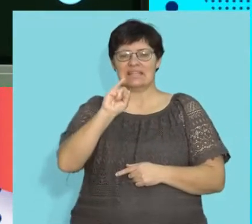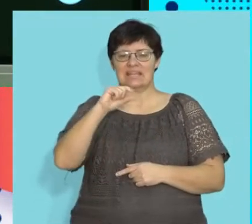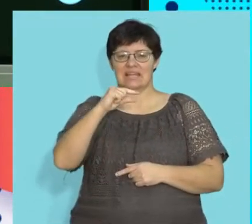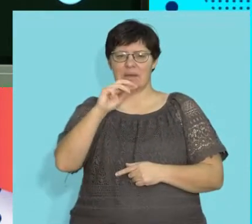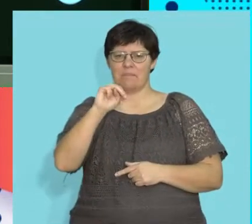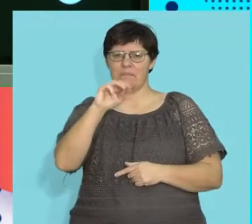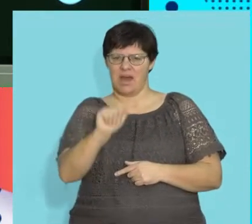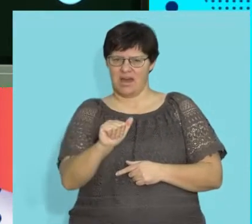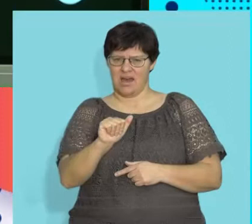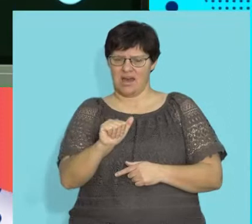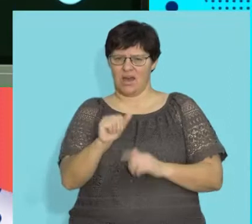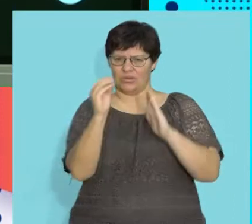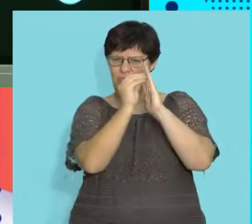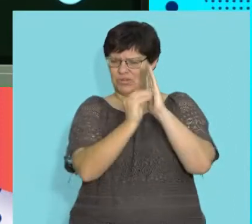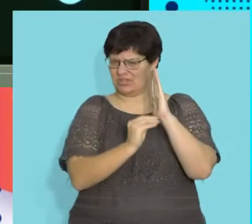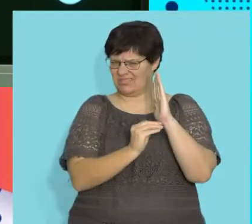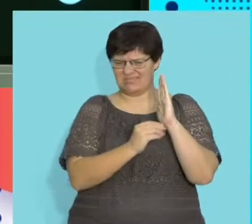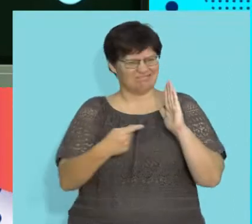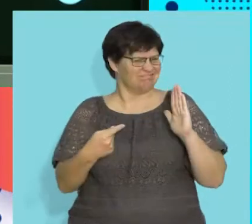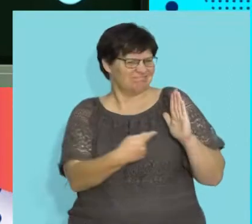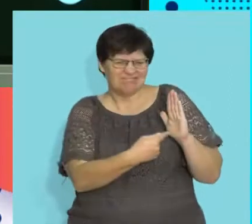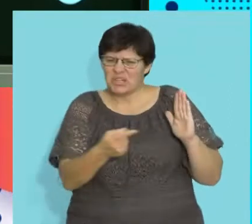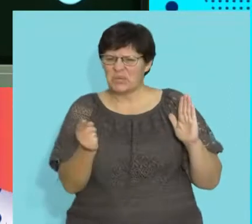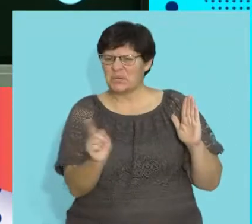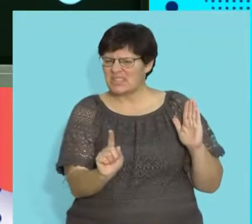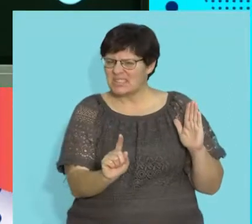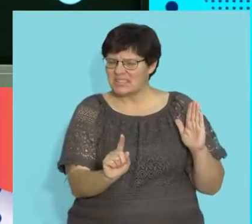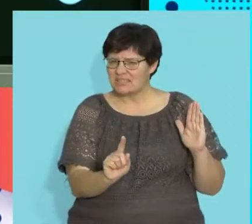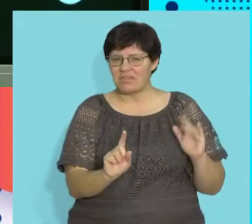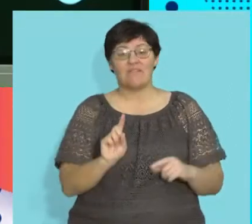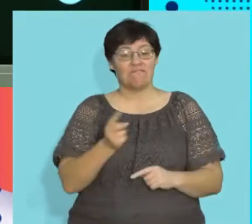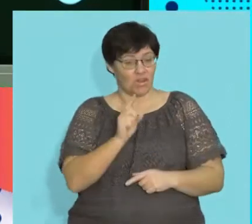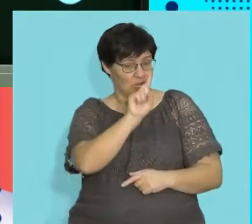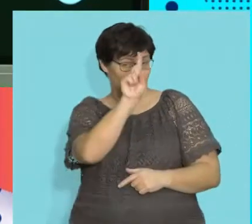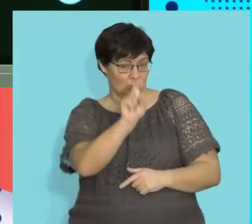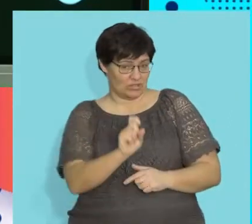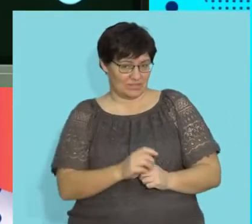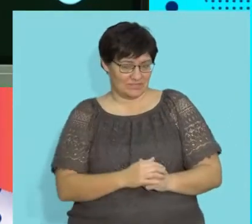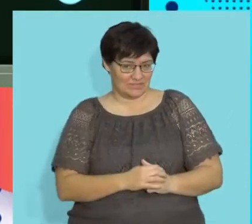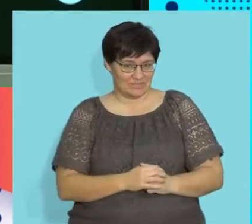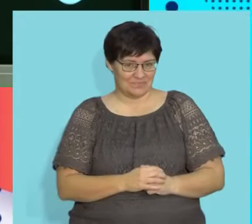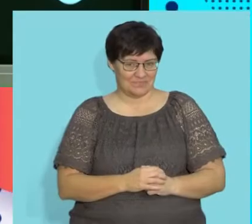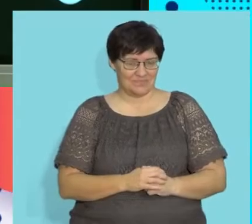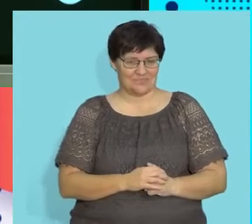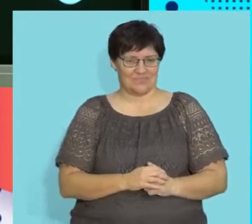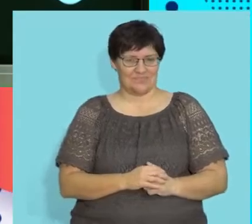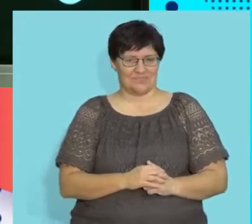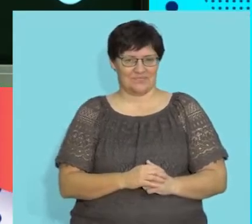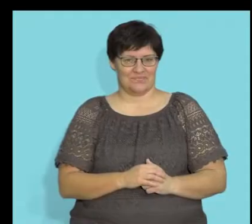sigma notation. Now before I actually define what sigma notation is, I'm going to ask you a question.